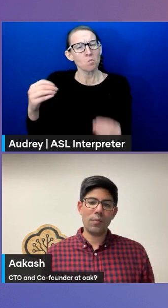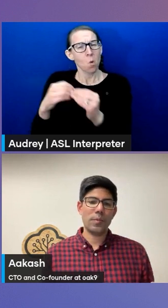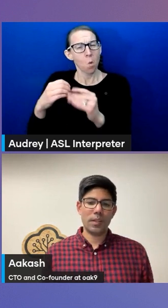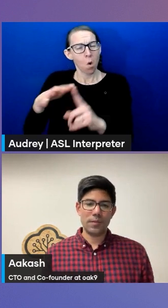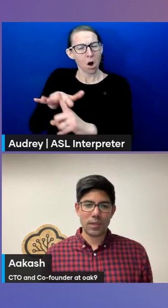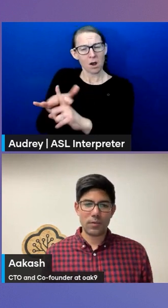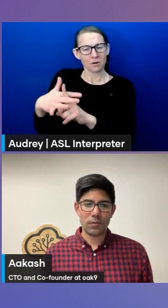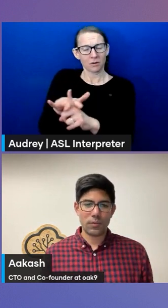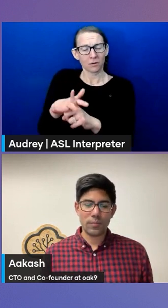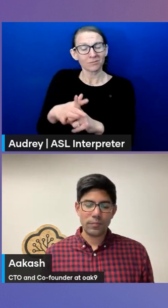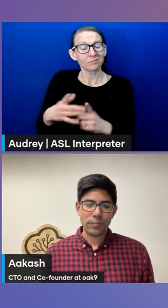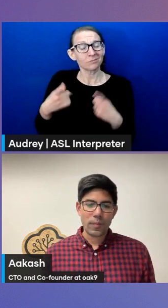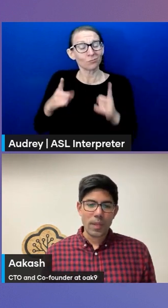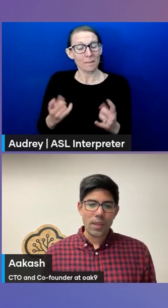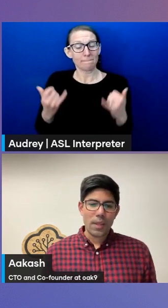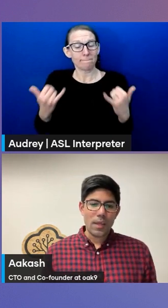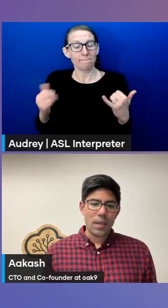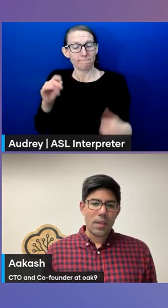modern development life cycles,